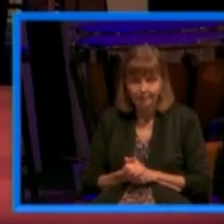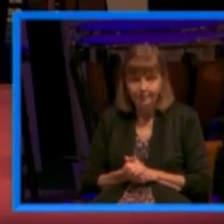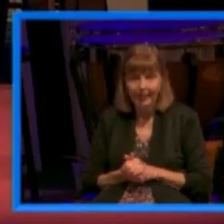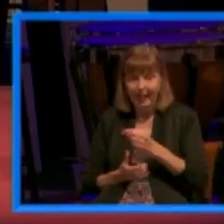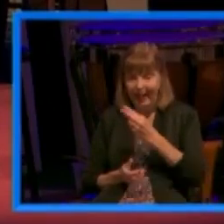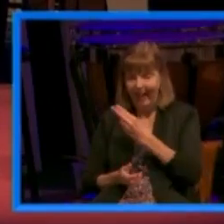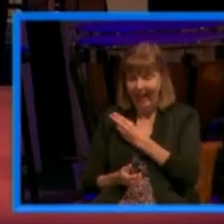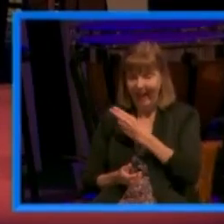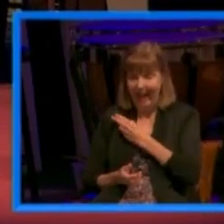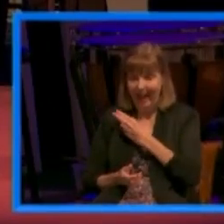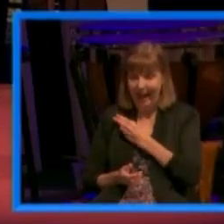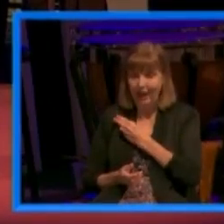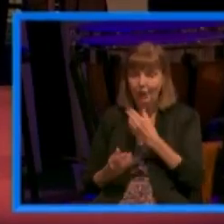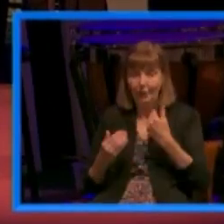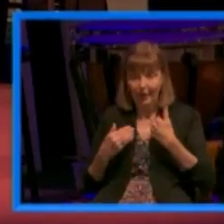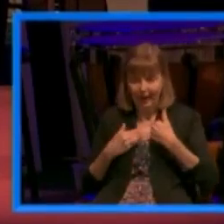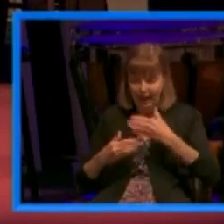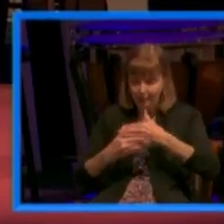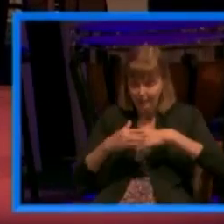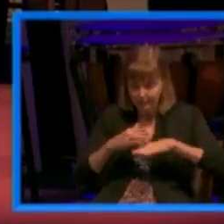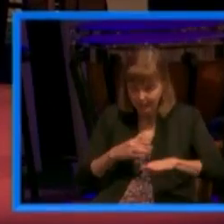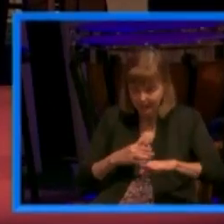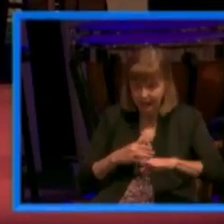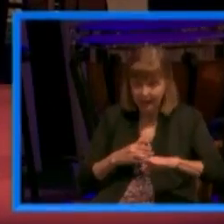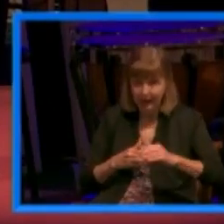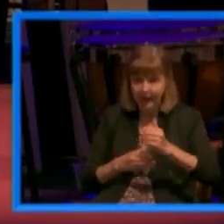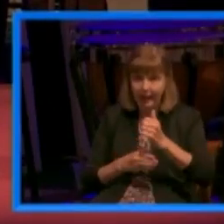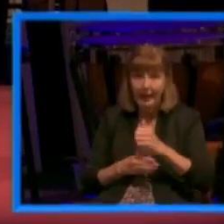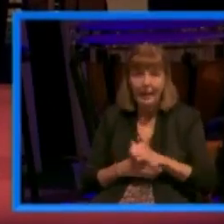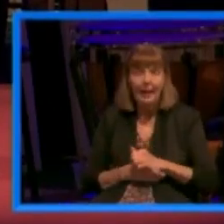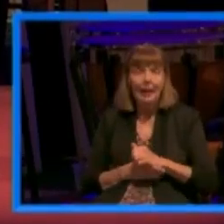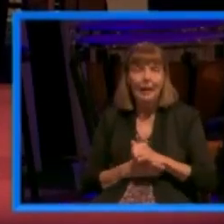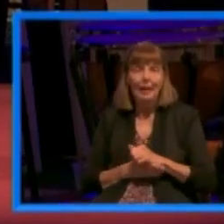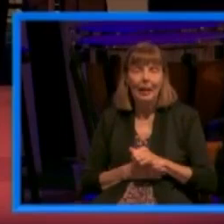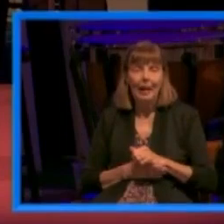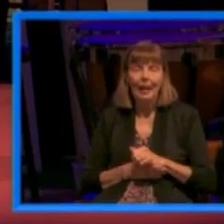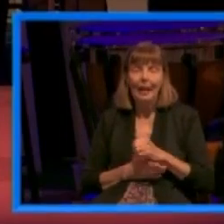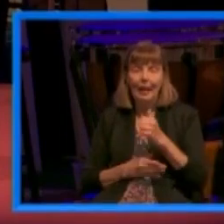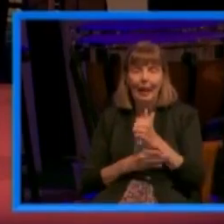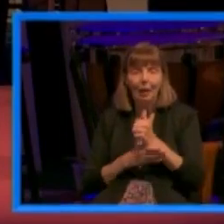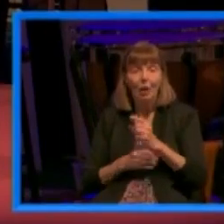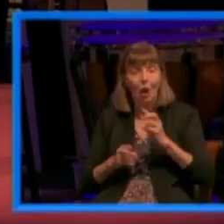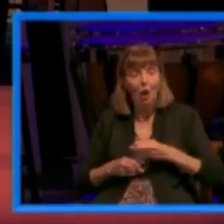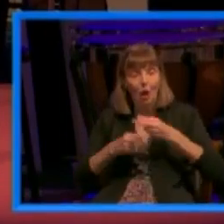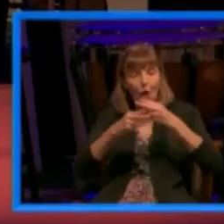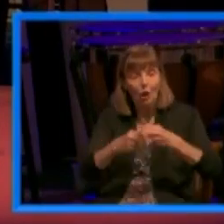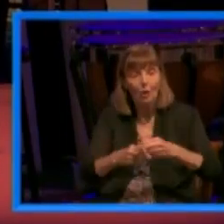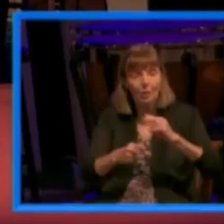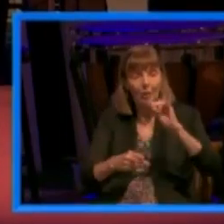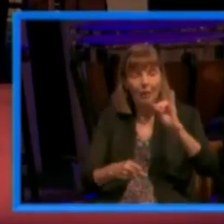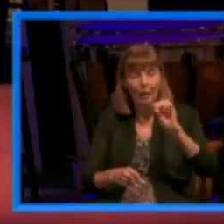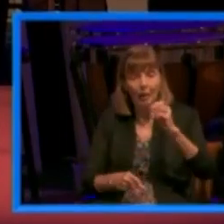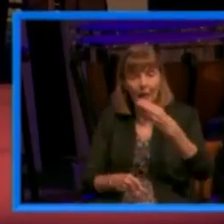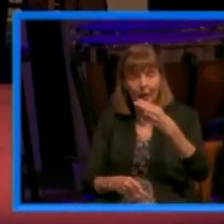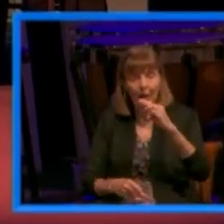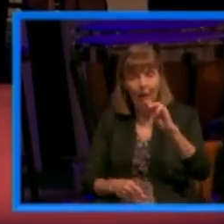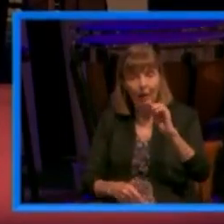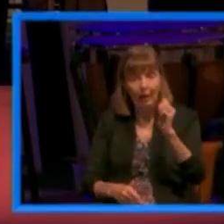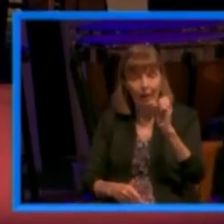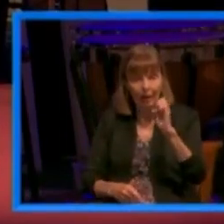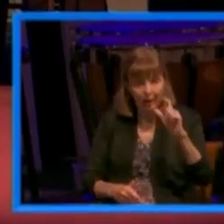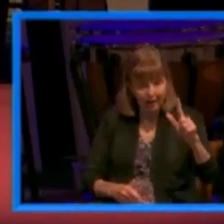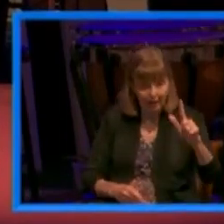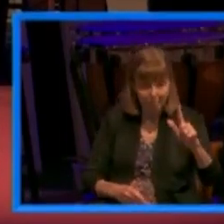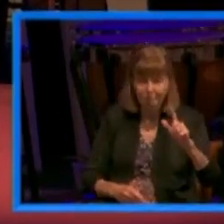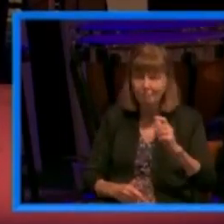bore Abram a son, and Abram called his name Ishmael. I want you to just see a couple things, and we'll be through here.